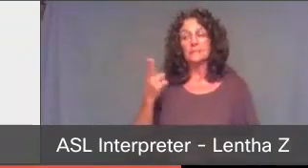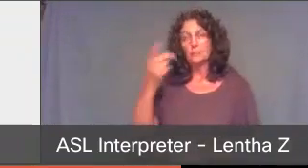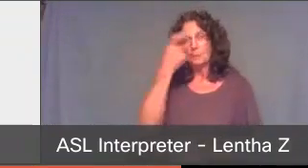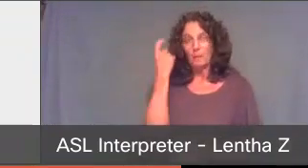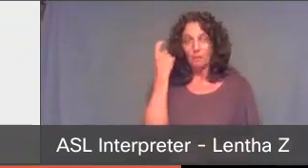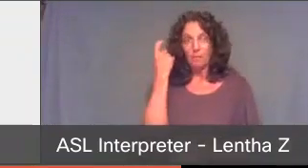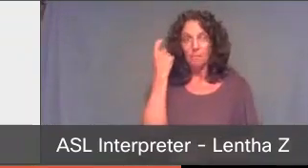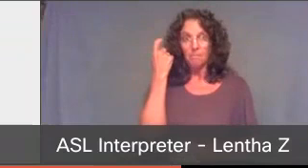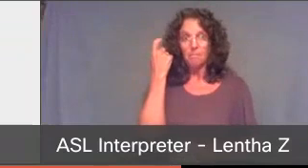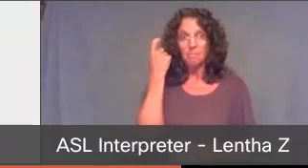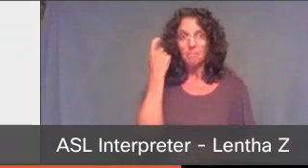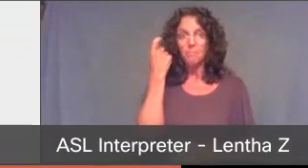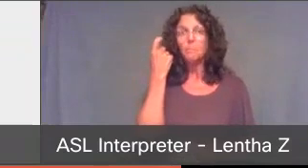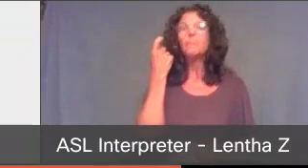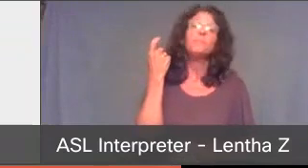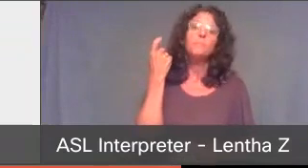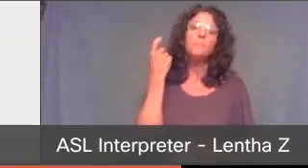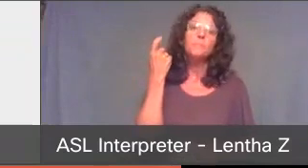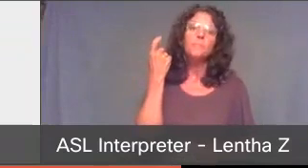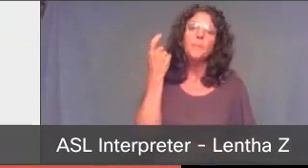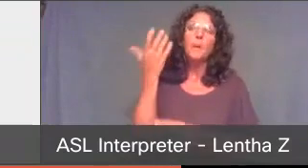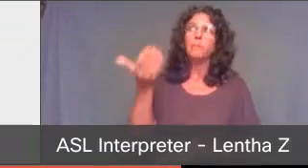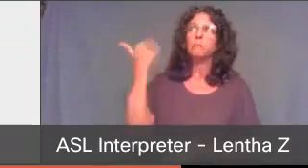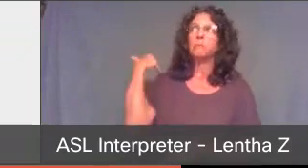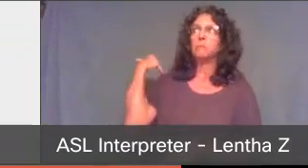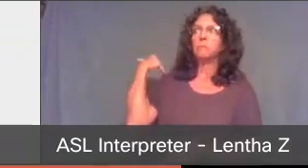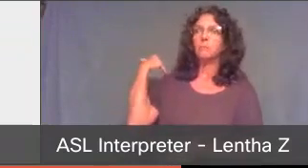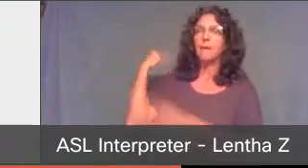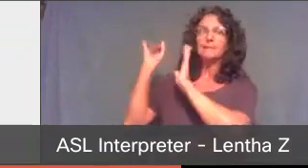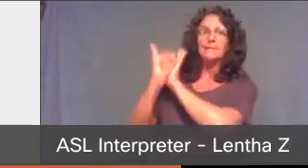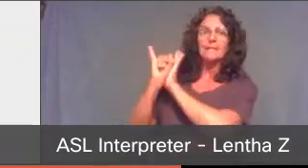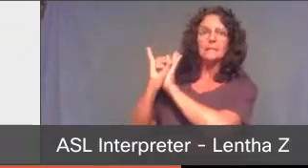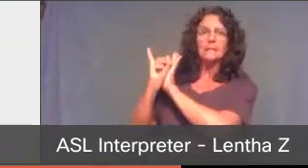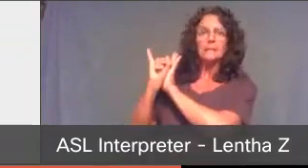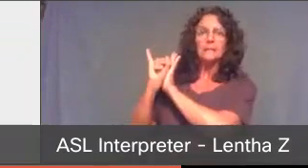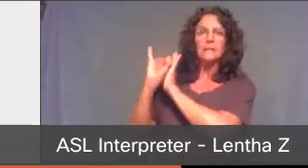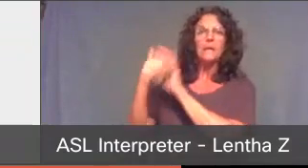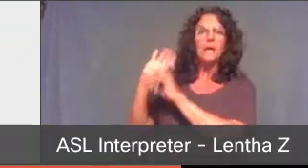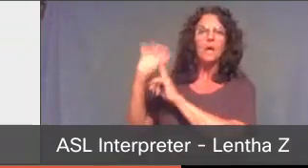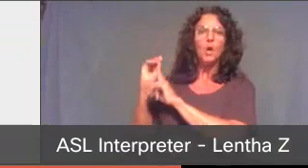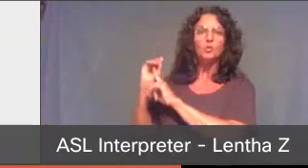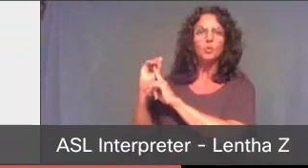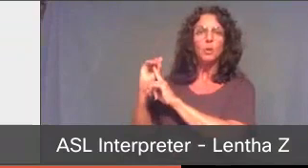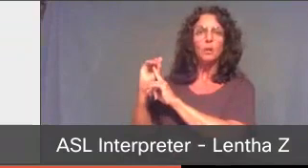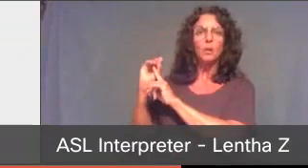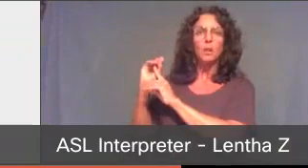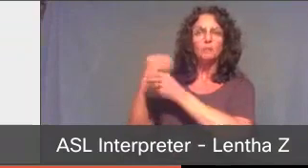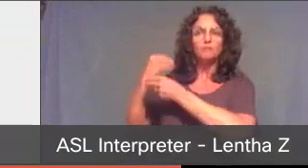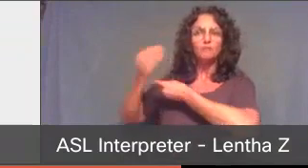is, I think of as trauma passed through identities, or passed through like cultural narratives or